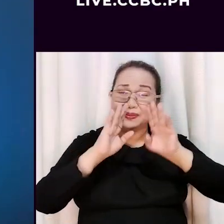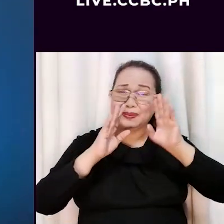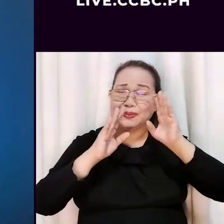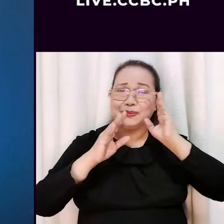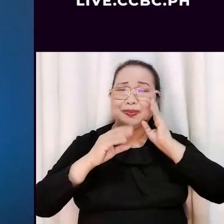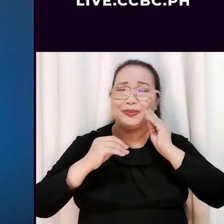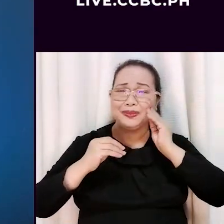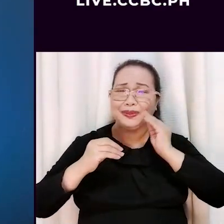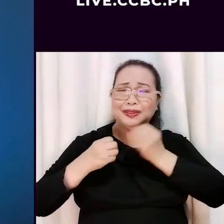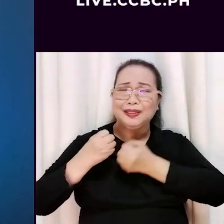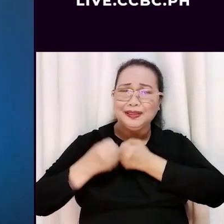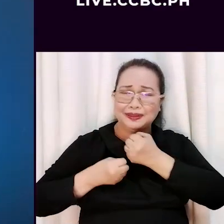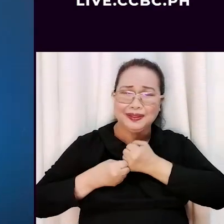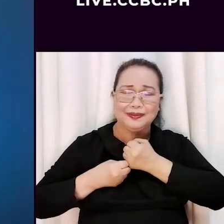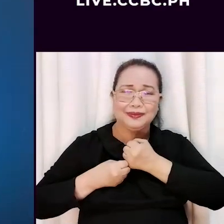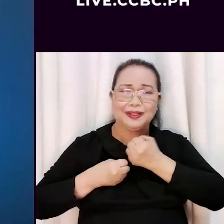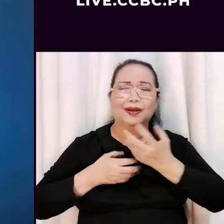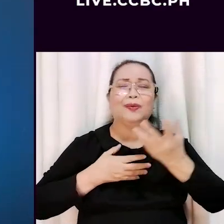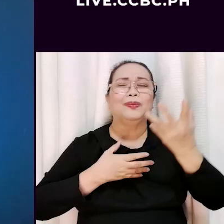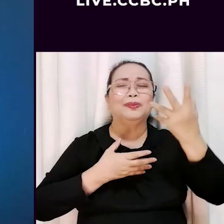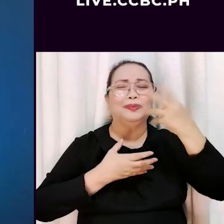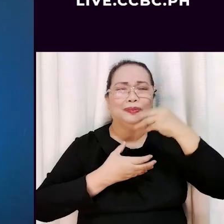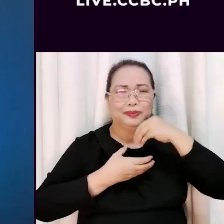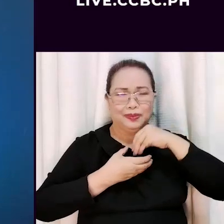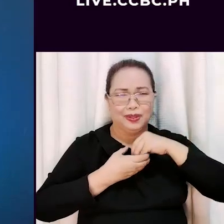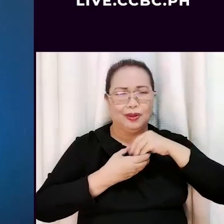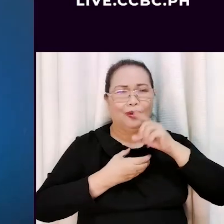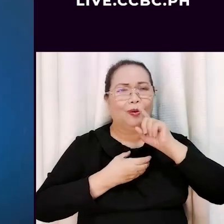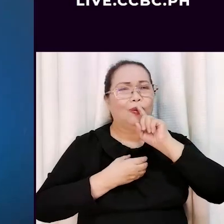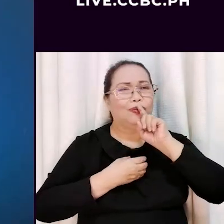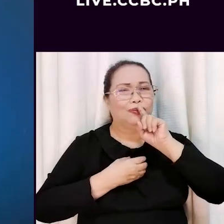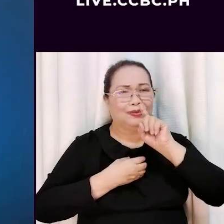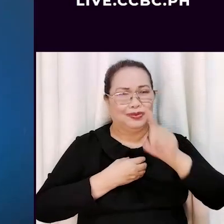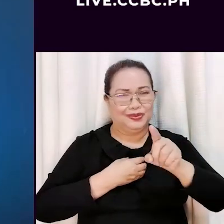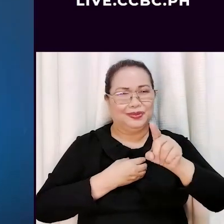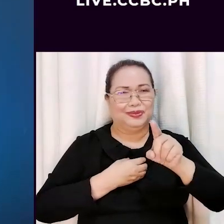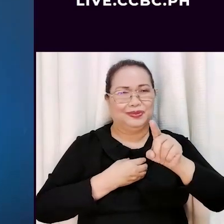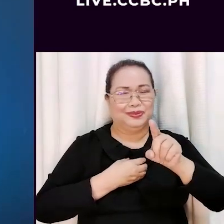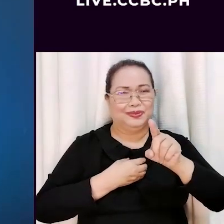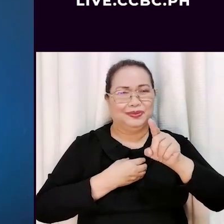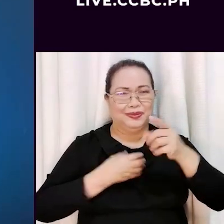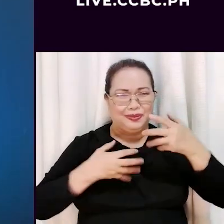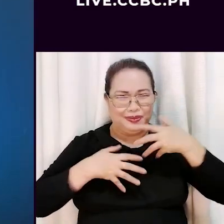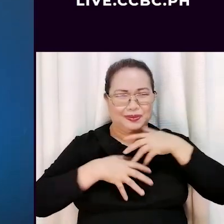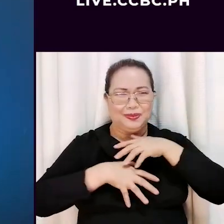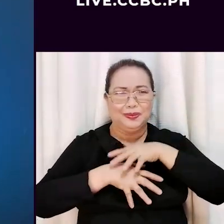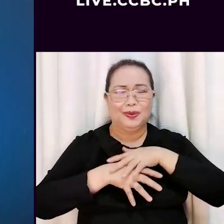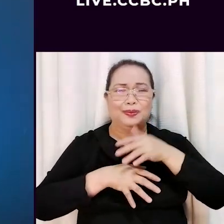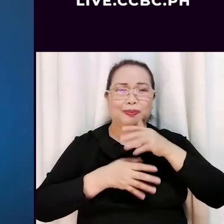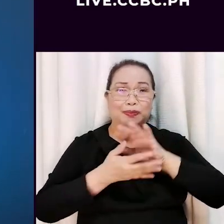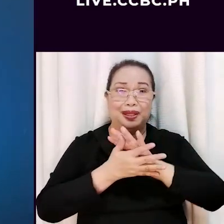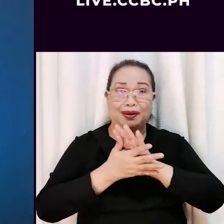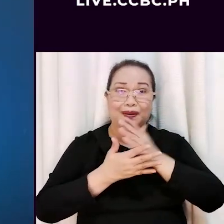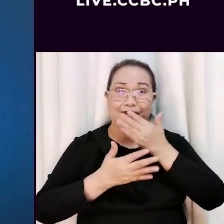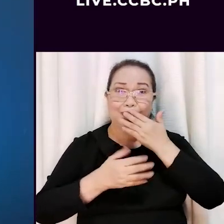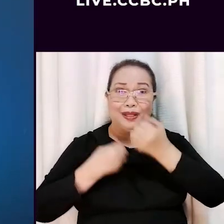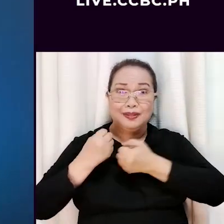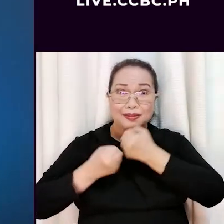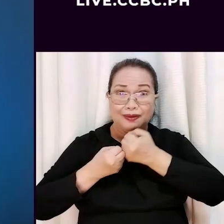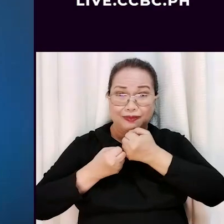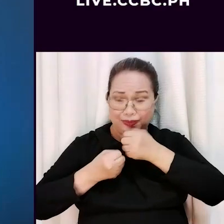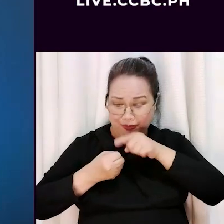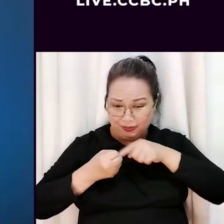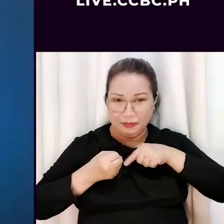he integrated the reality of affliction in his life as something good, because God is